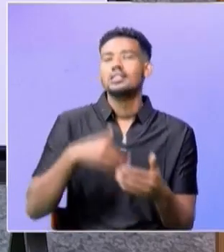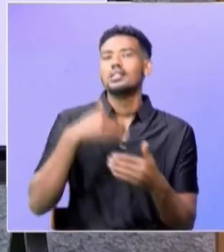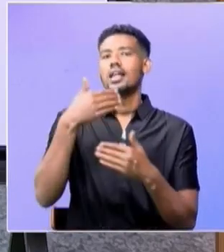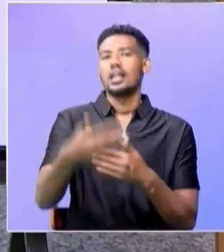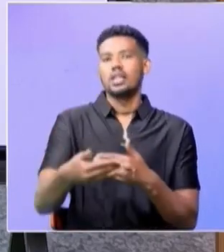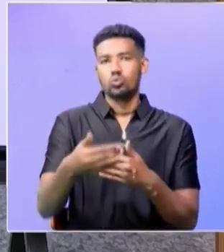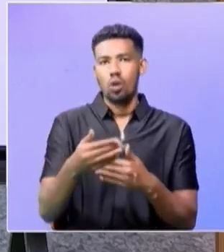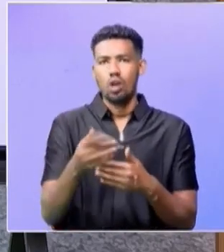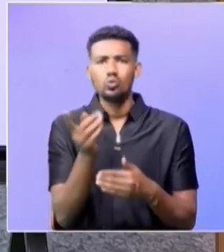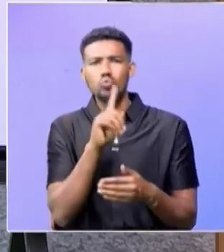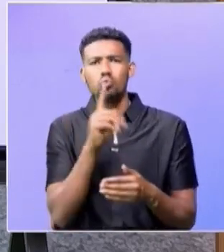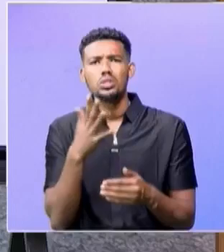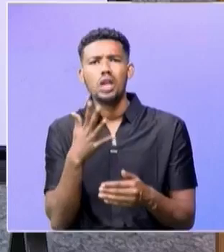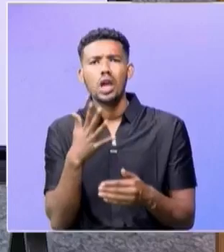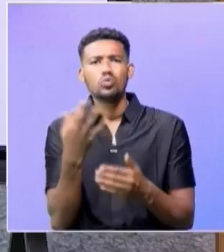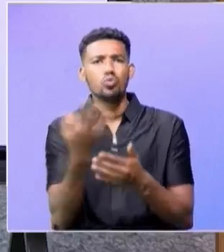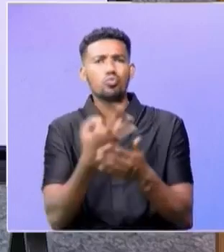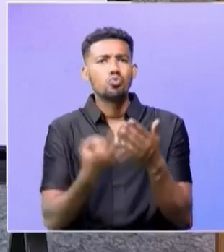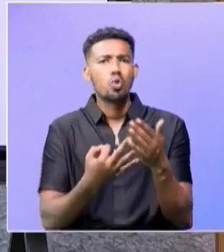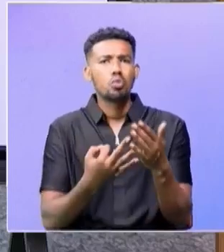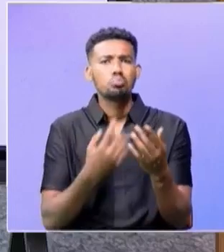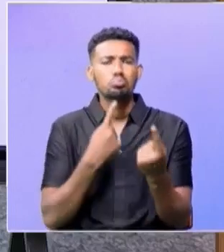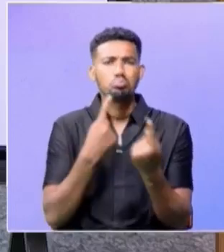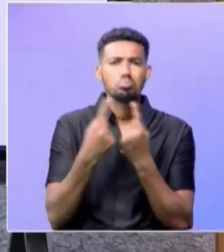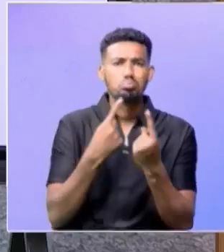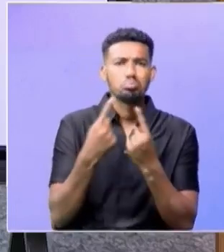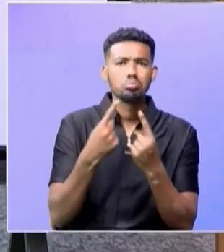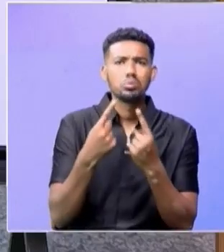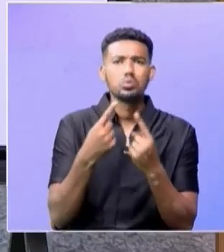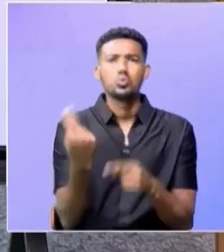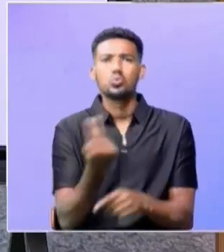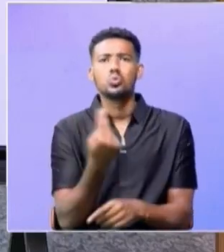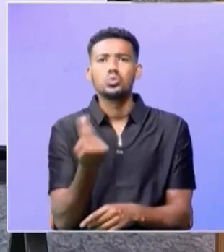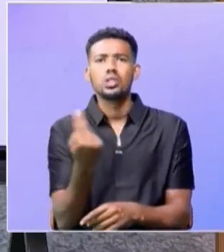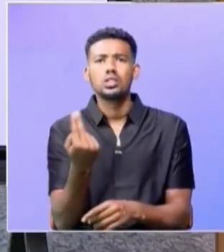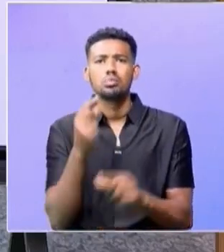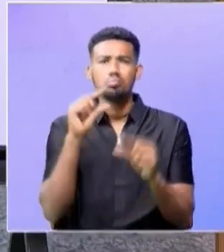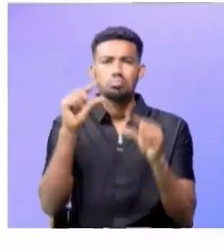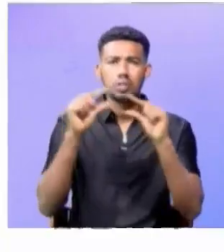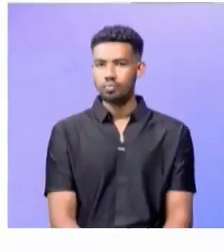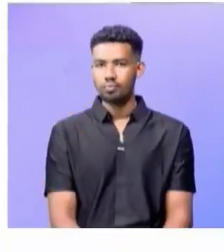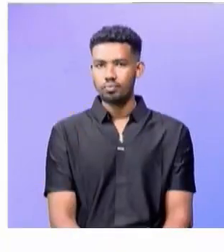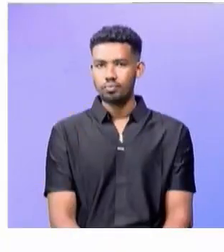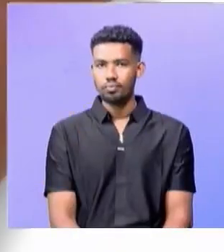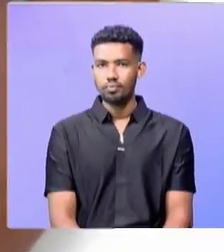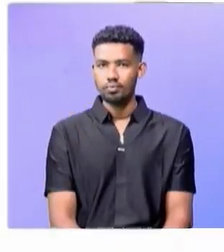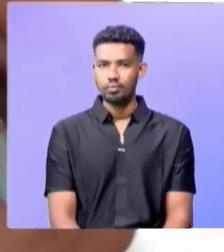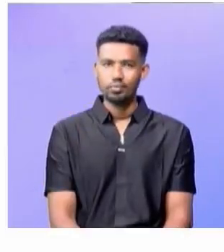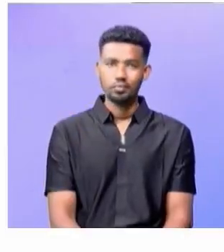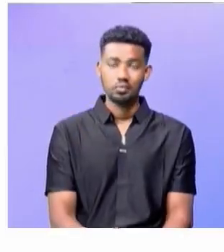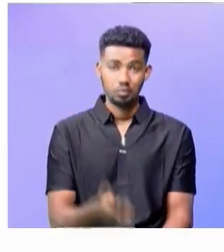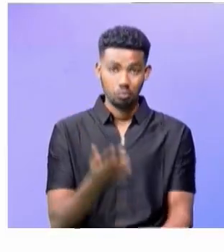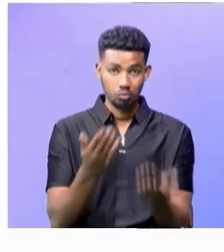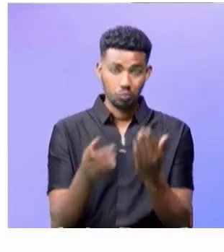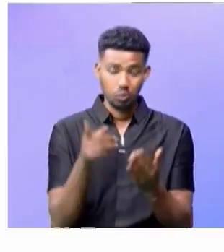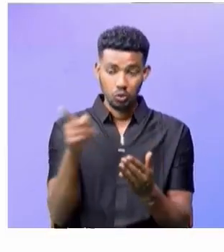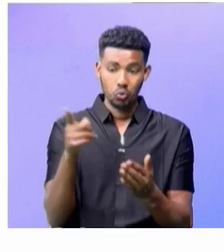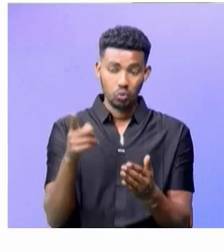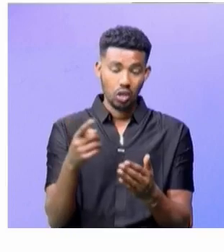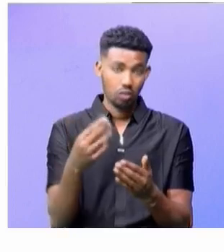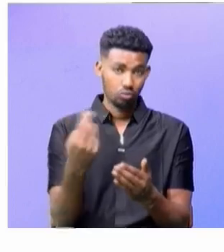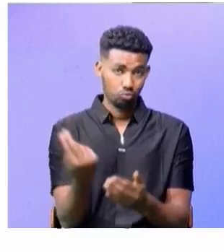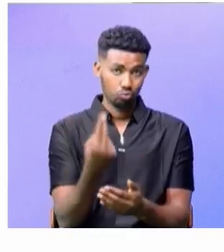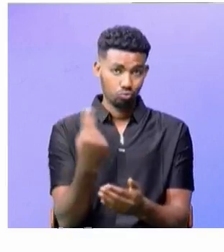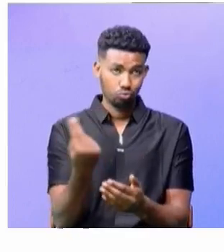form or grammar usage of like and dislike. Let me show you that. You can use subject